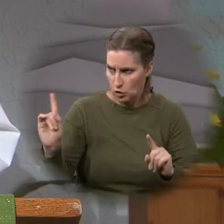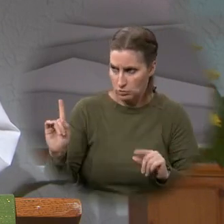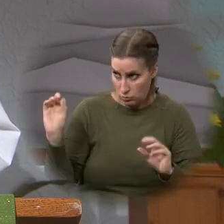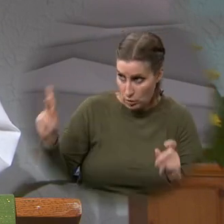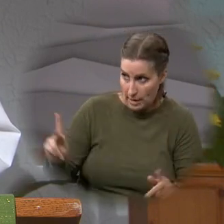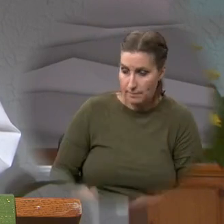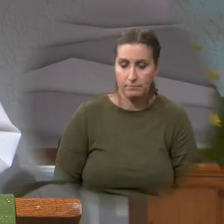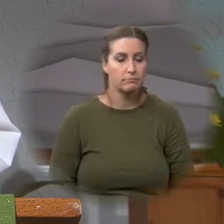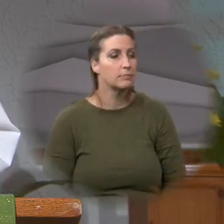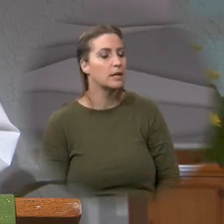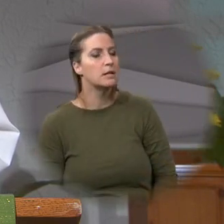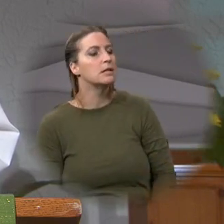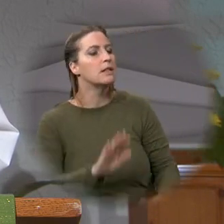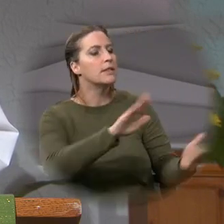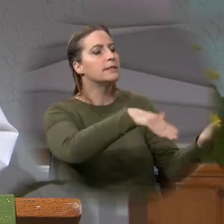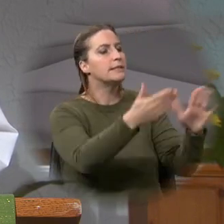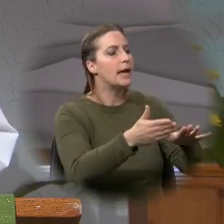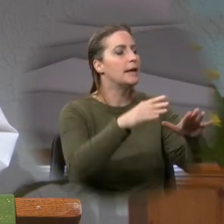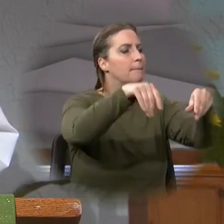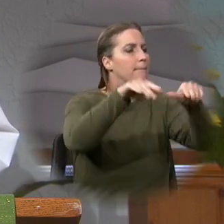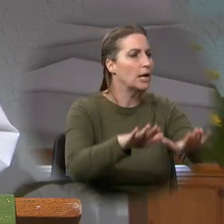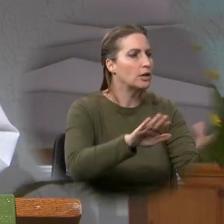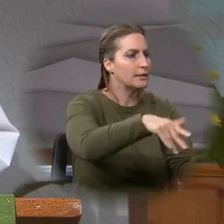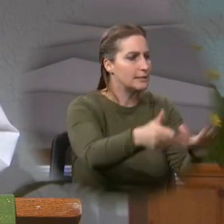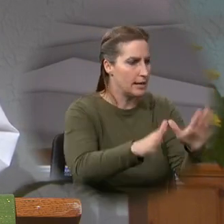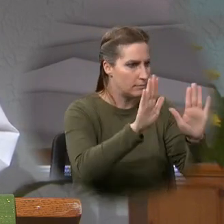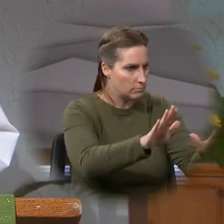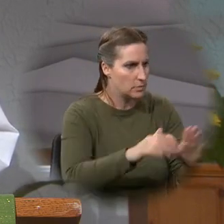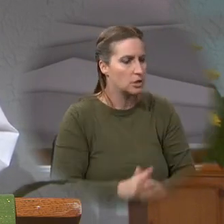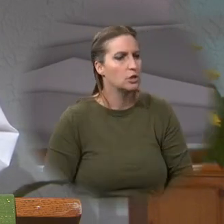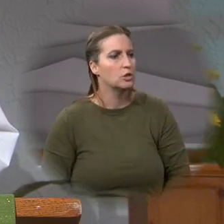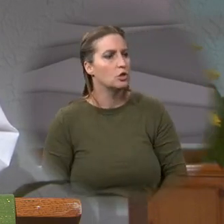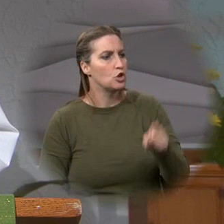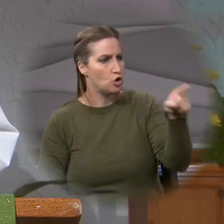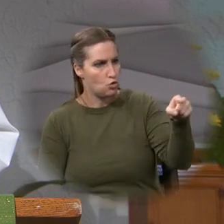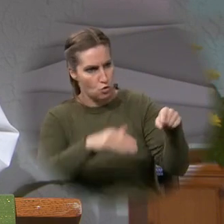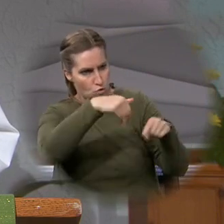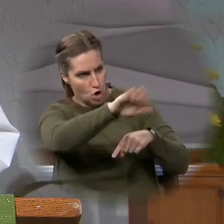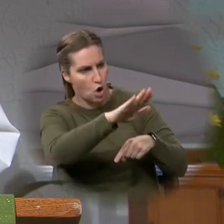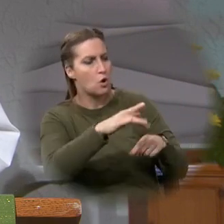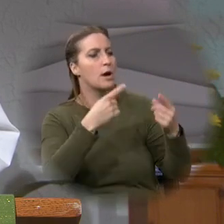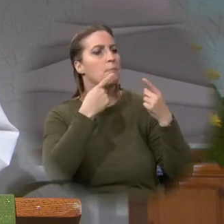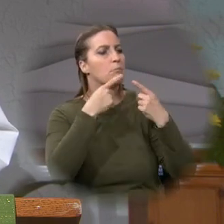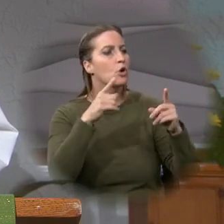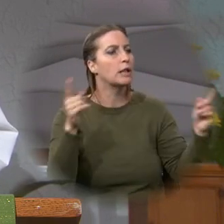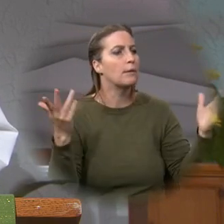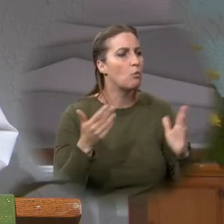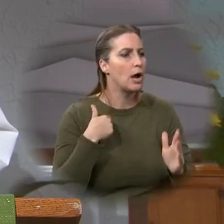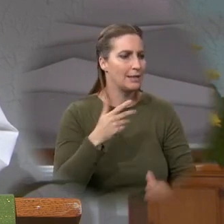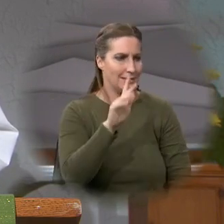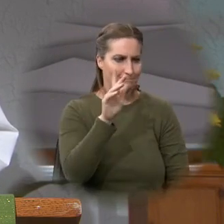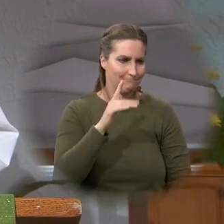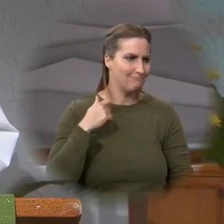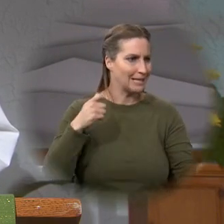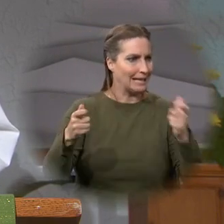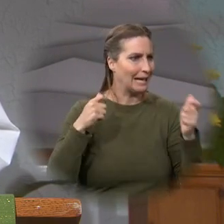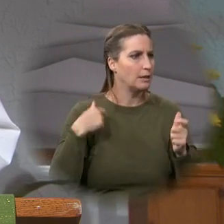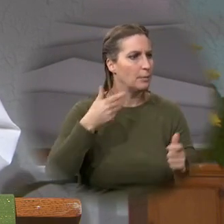them, "Let the dead bury their dead, but you go and proclaim the kingdom of